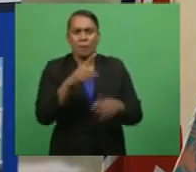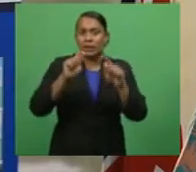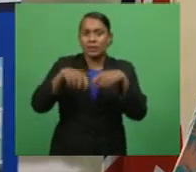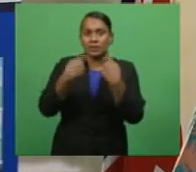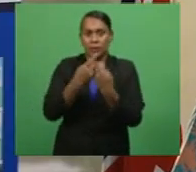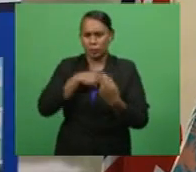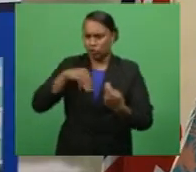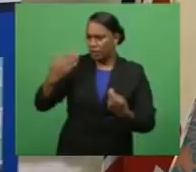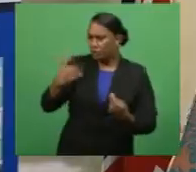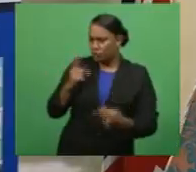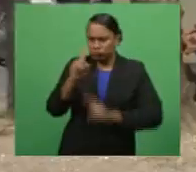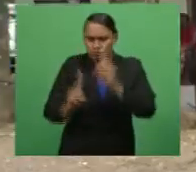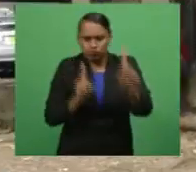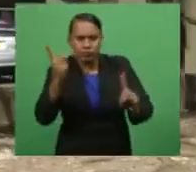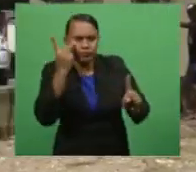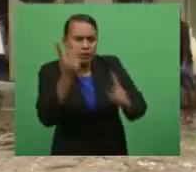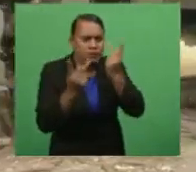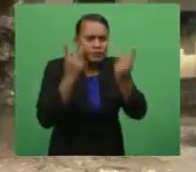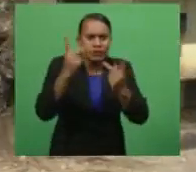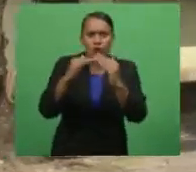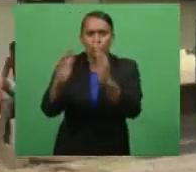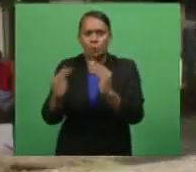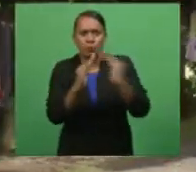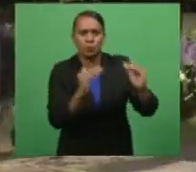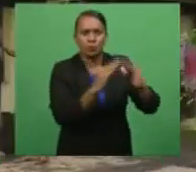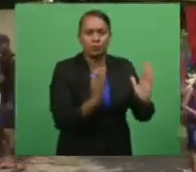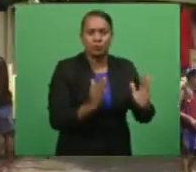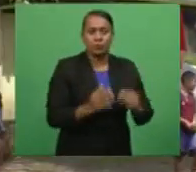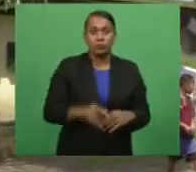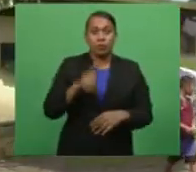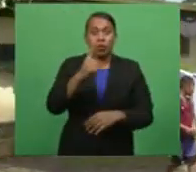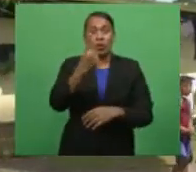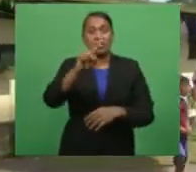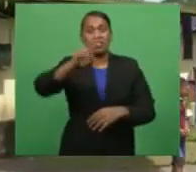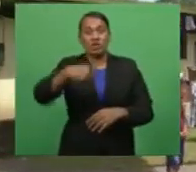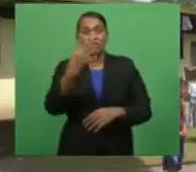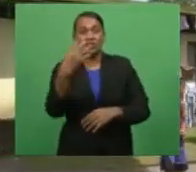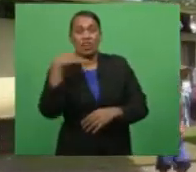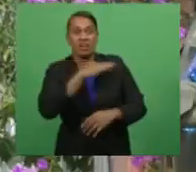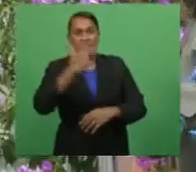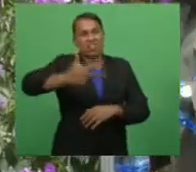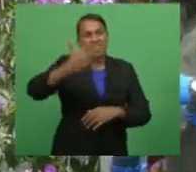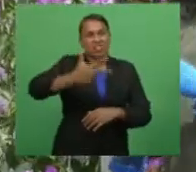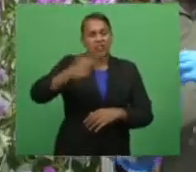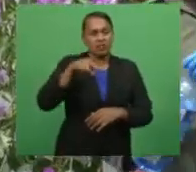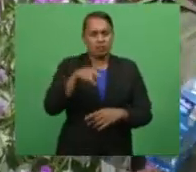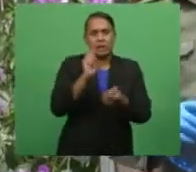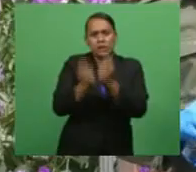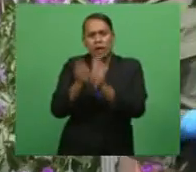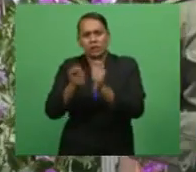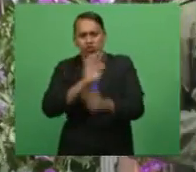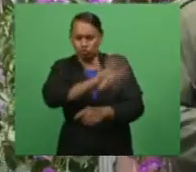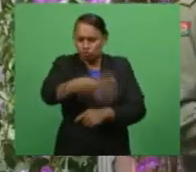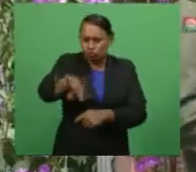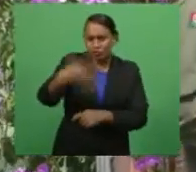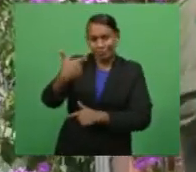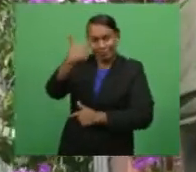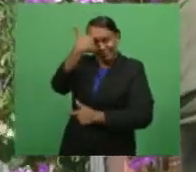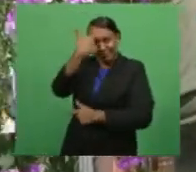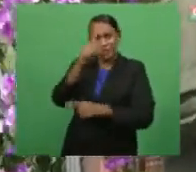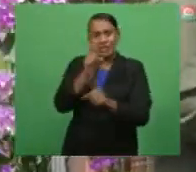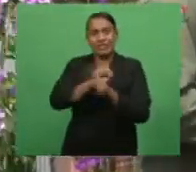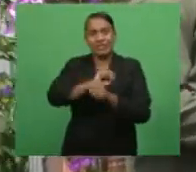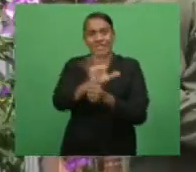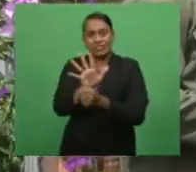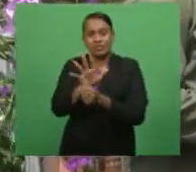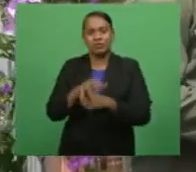team in the division. To date, 1,490 COVID-19 tests have been conducted. Koritandulala,